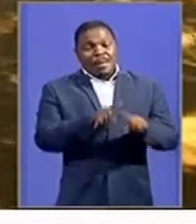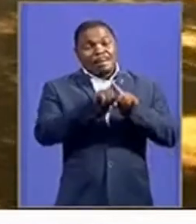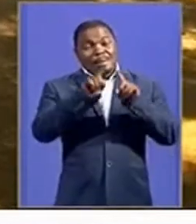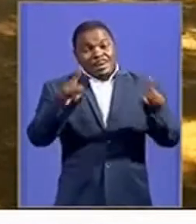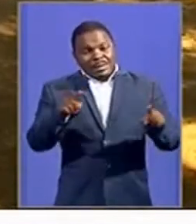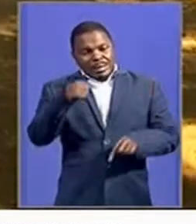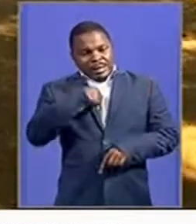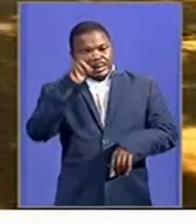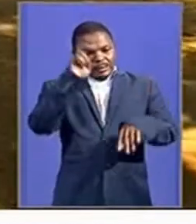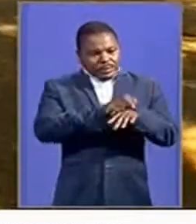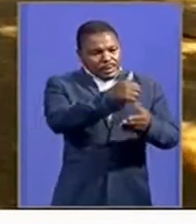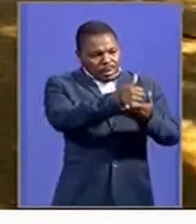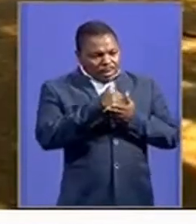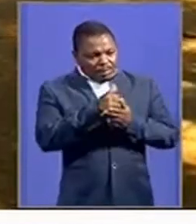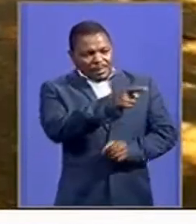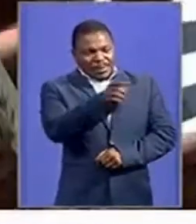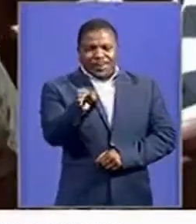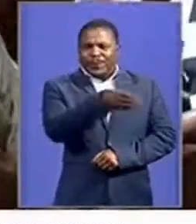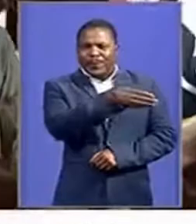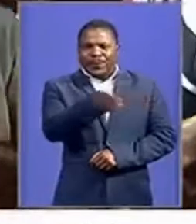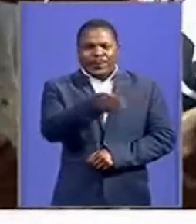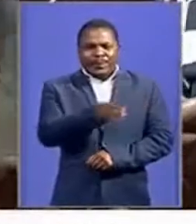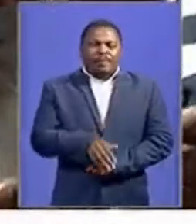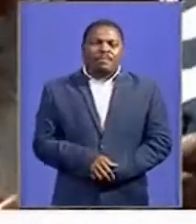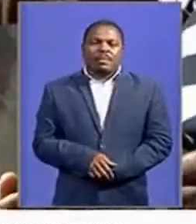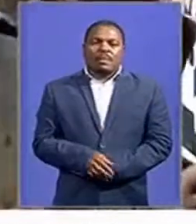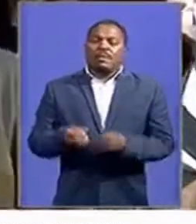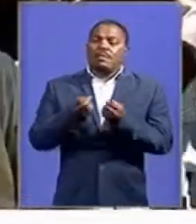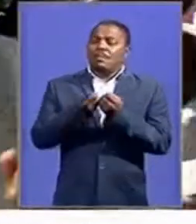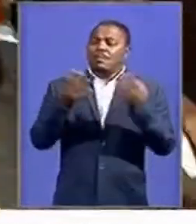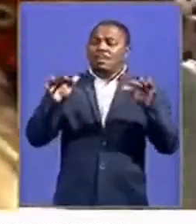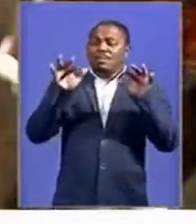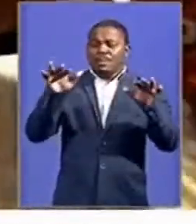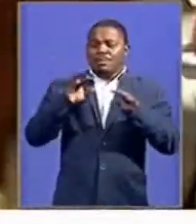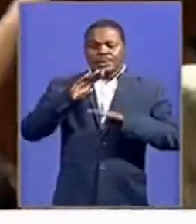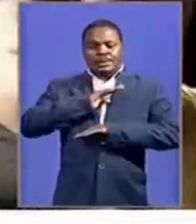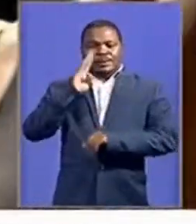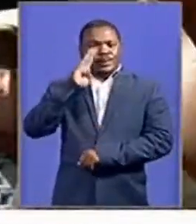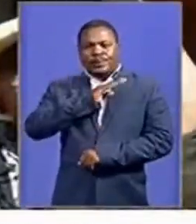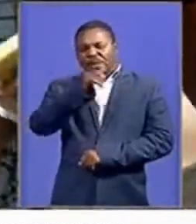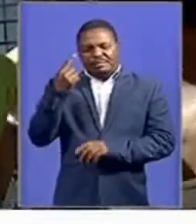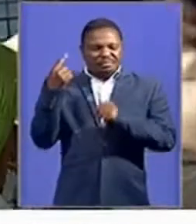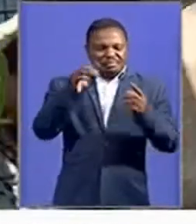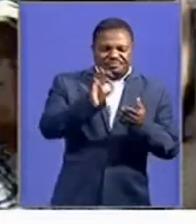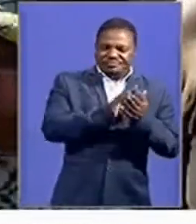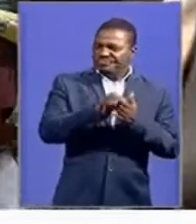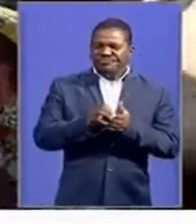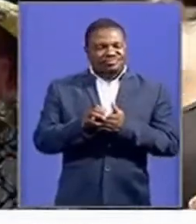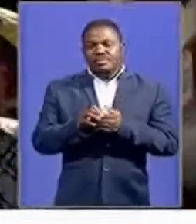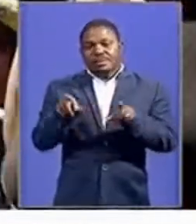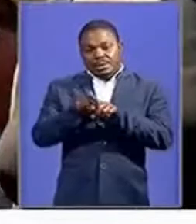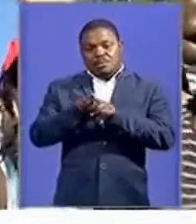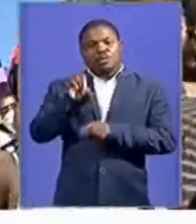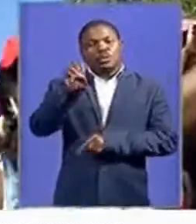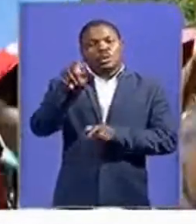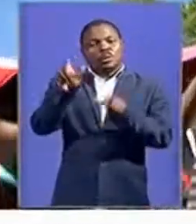But when you need them, they are not there. Boholo ba baahi ba sa khotsofalang ha ba kgetha, baahi ba Soweto ba ile ba nkela ho se